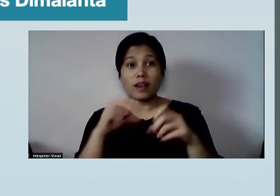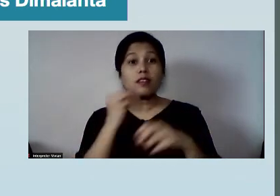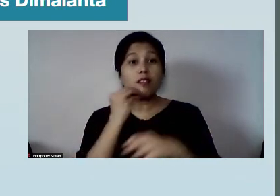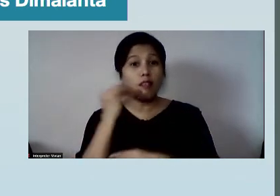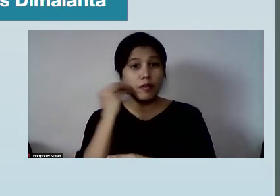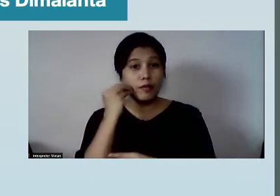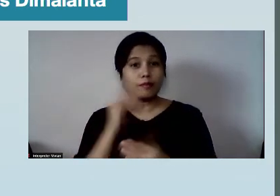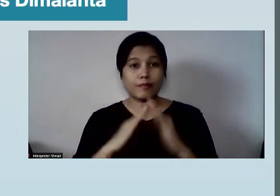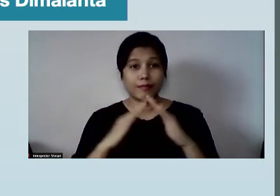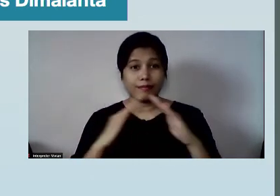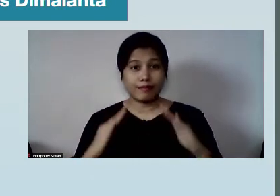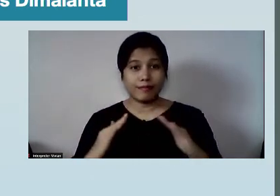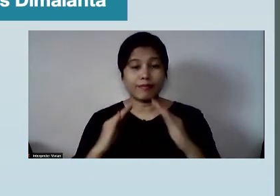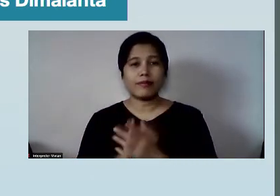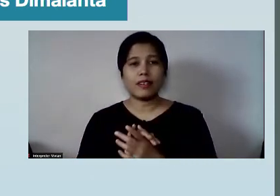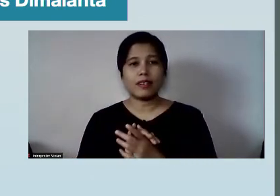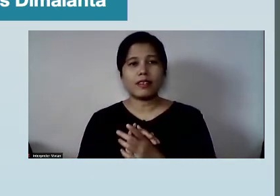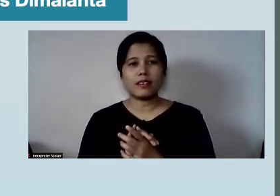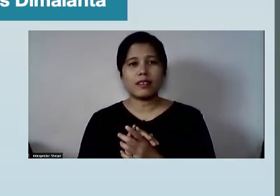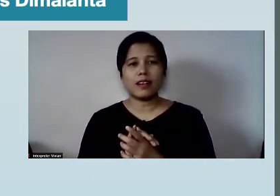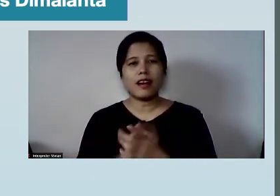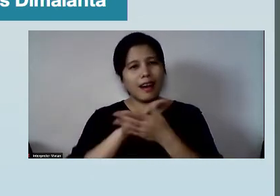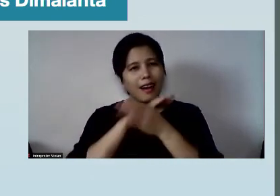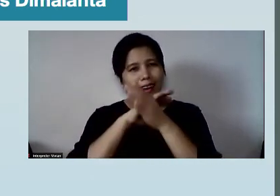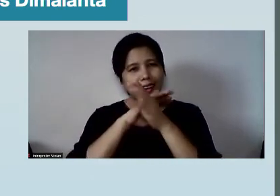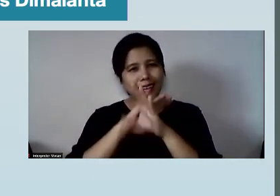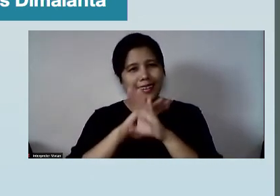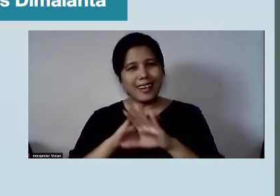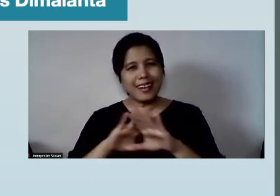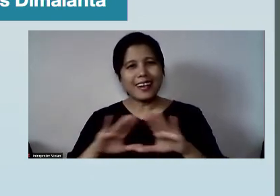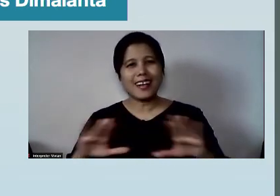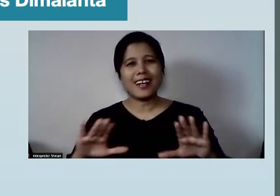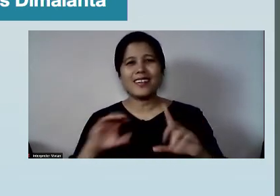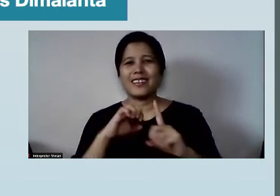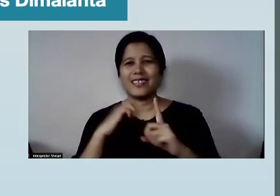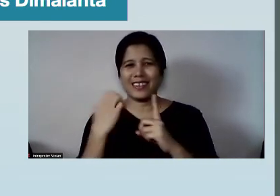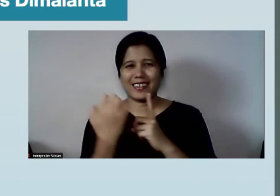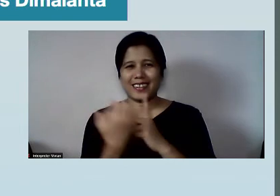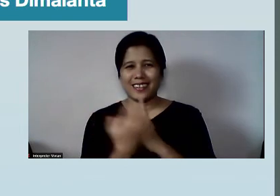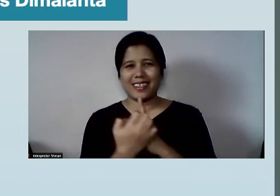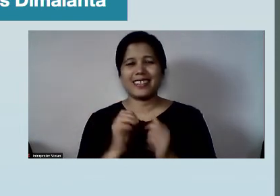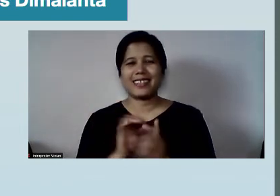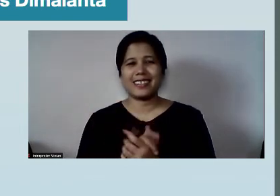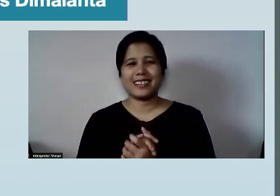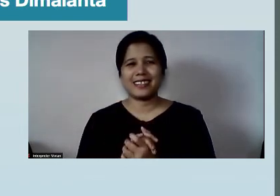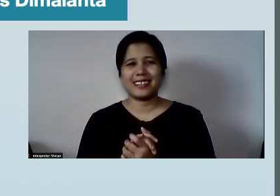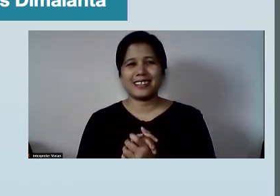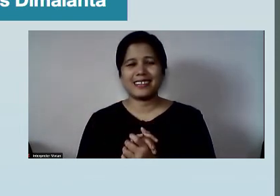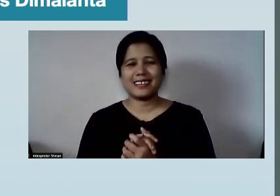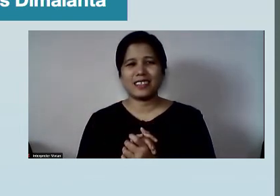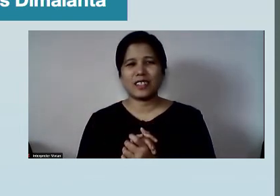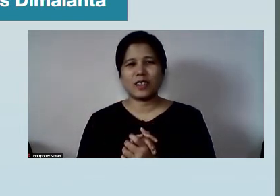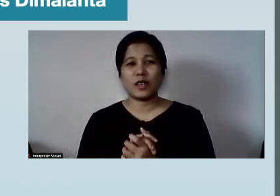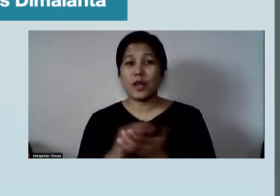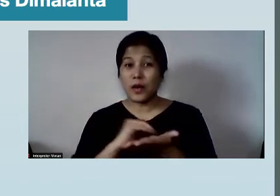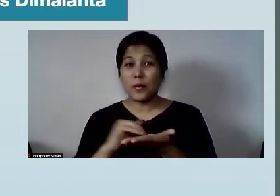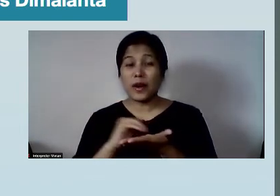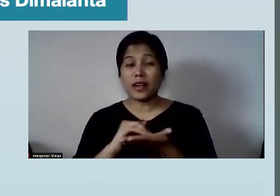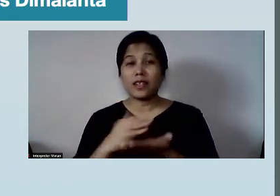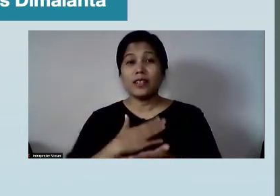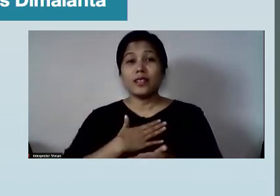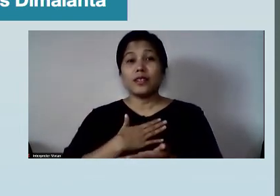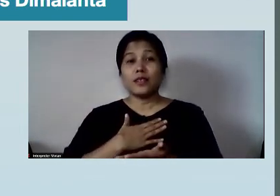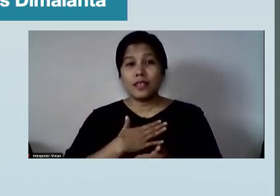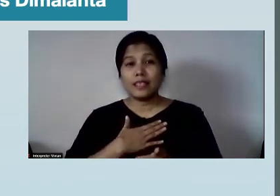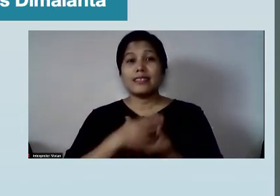Calm environment. Ang hirap nun. Next slide. Practice breathing techniques,